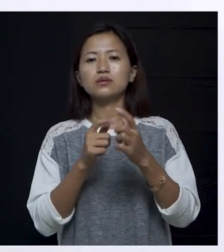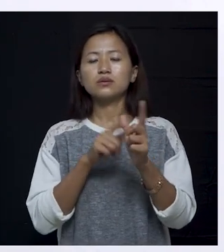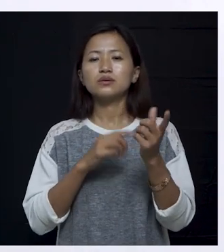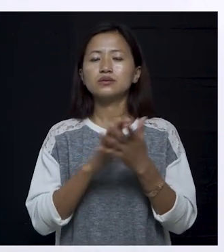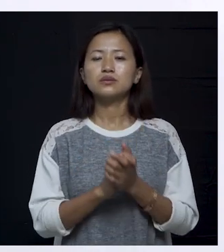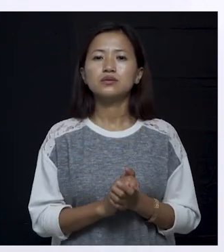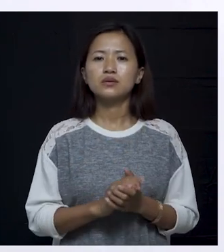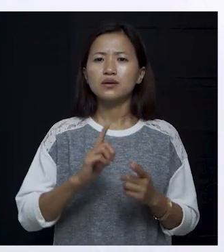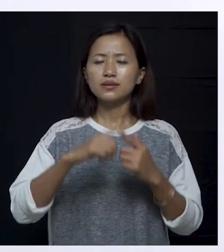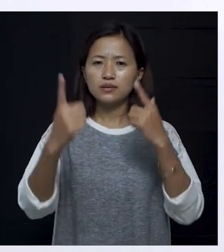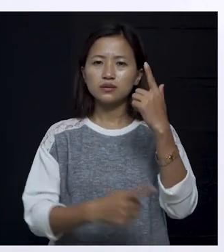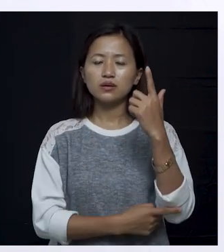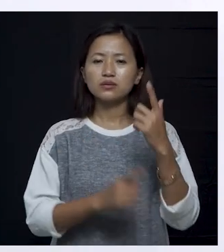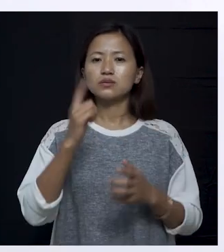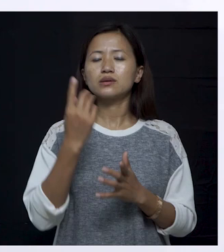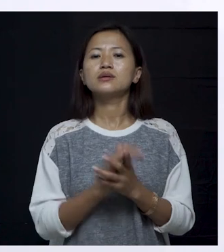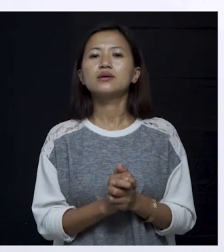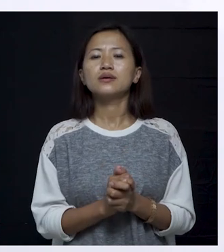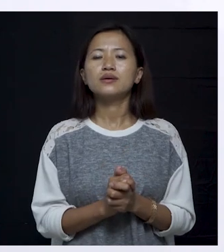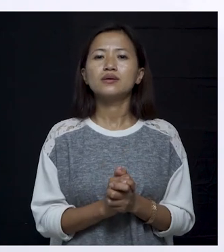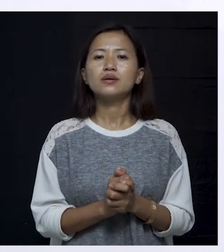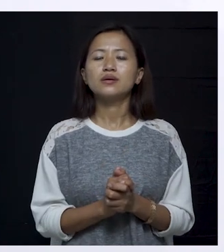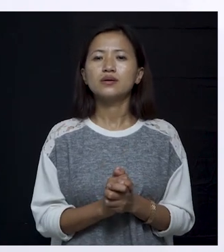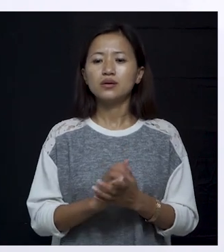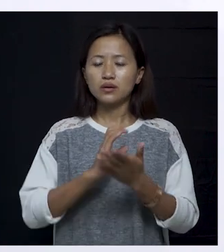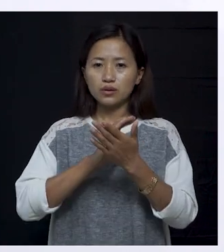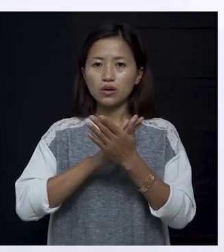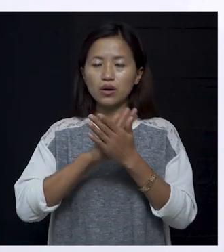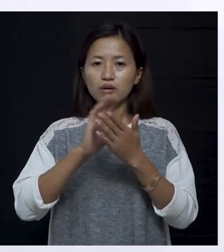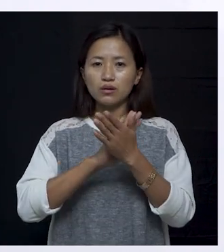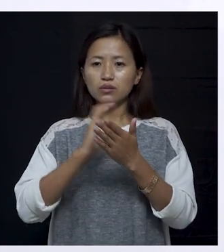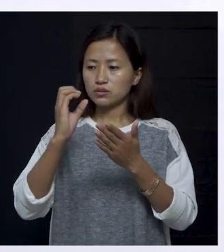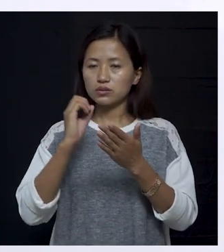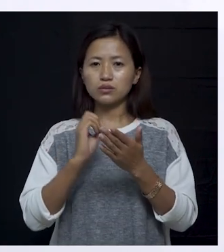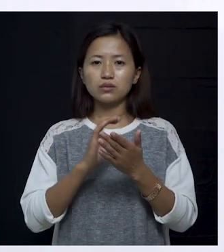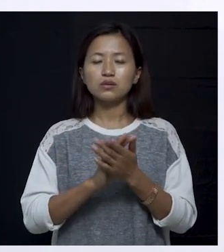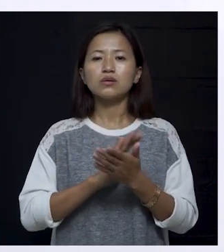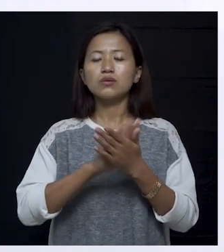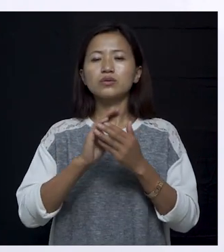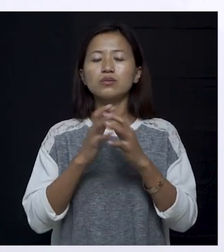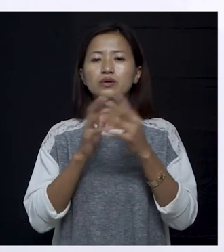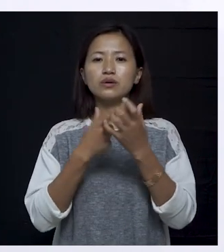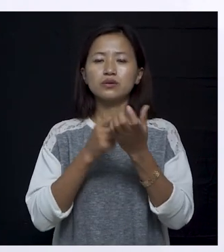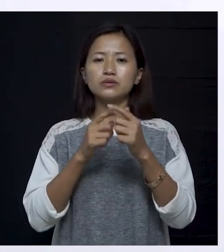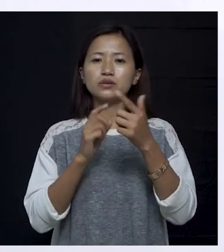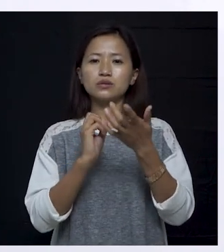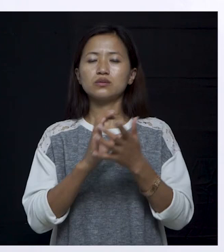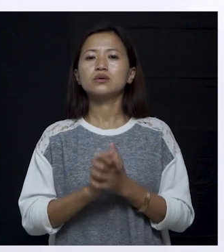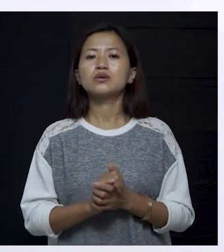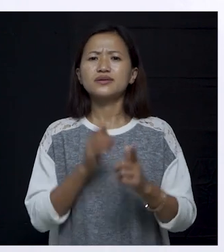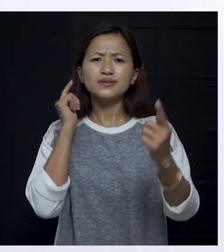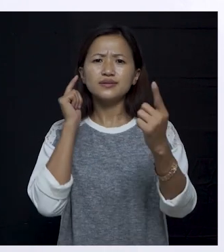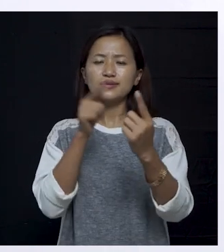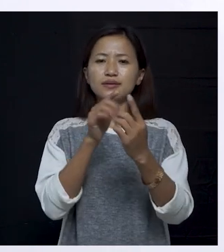Then the last one is, we call it as coveranto, okay? Coveranto. Now, this is